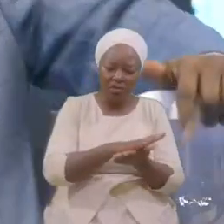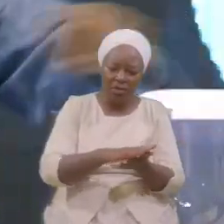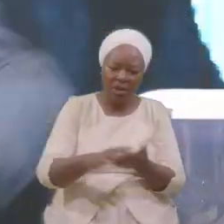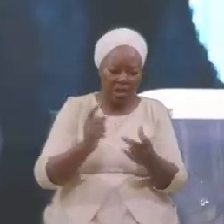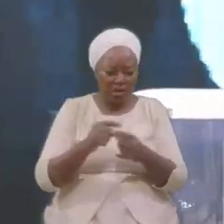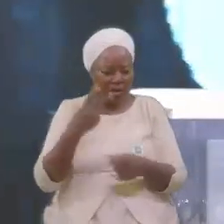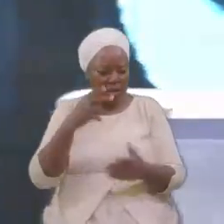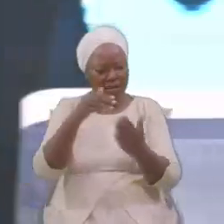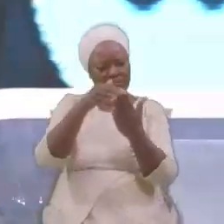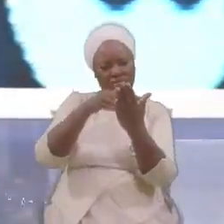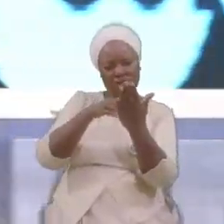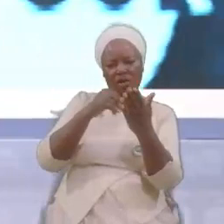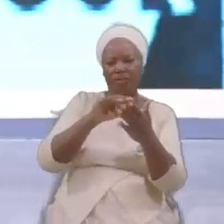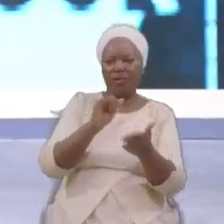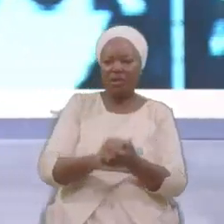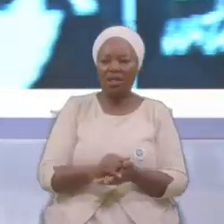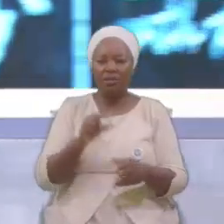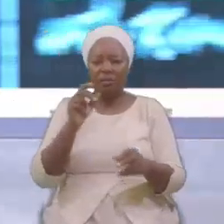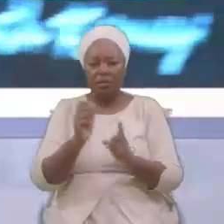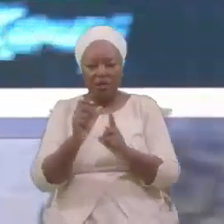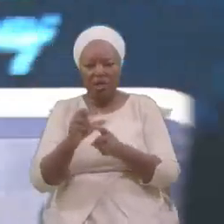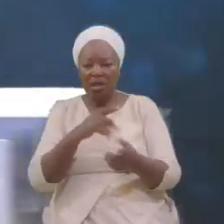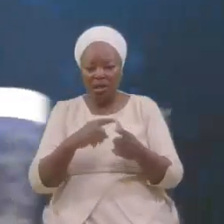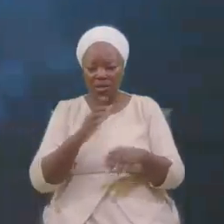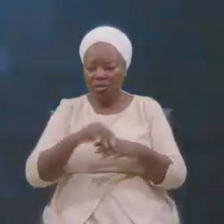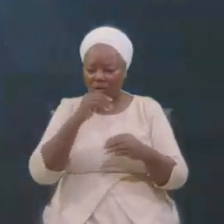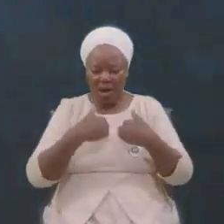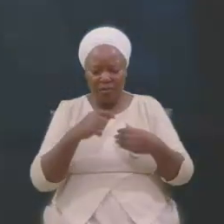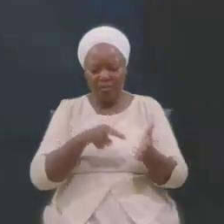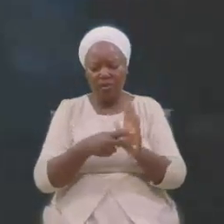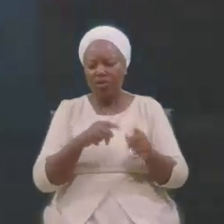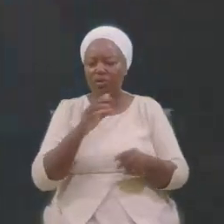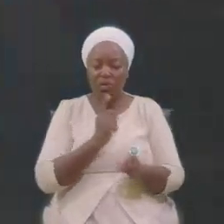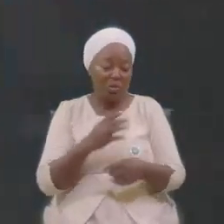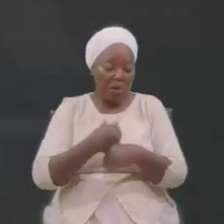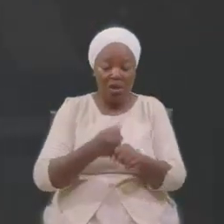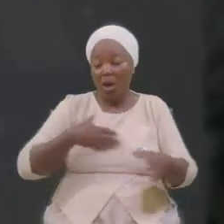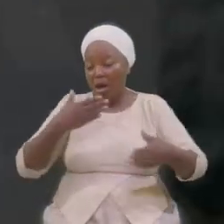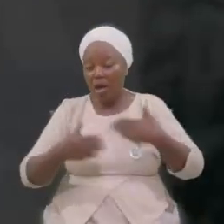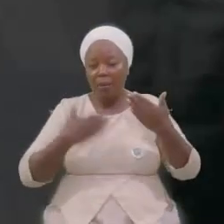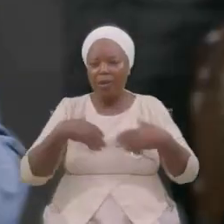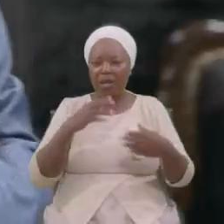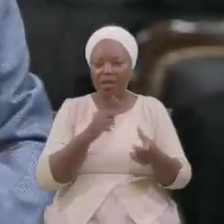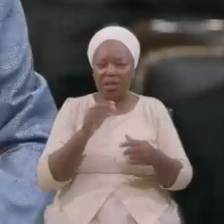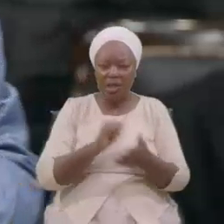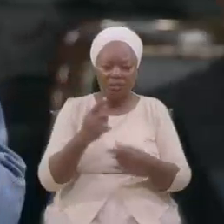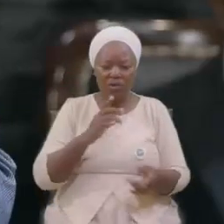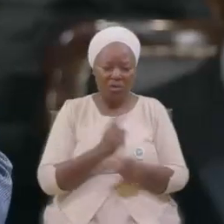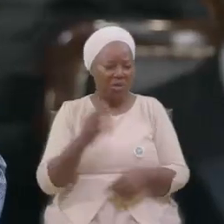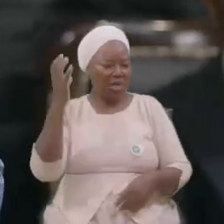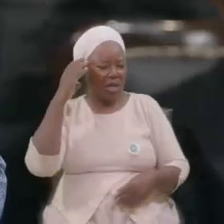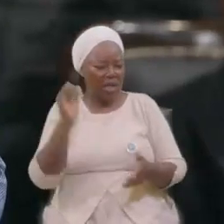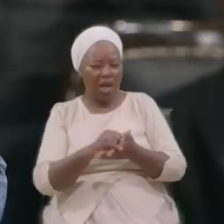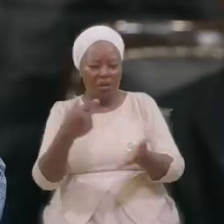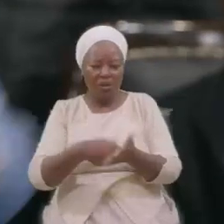of the message, and it does nothing to you, just excites you. That one, you're hearing the gospel in